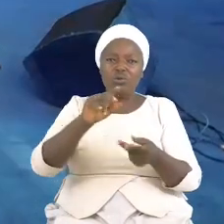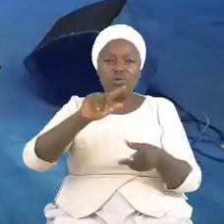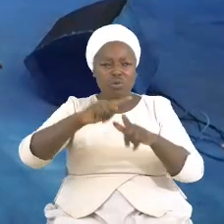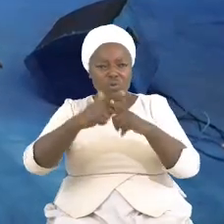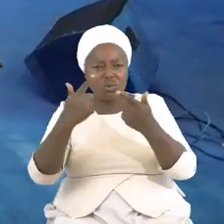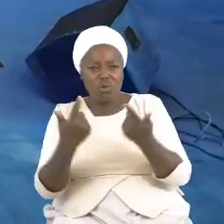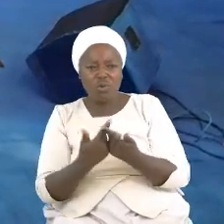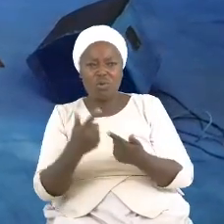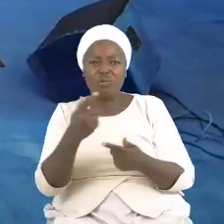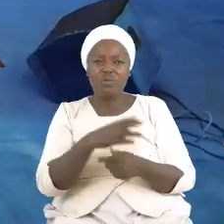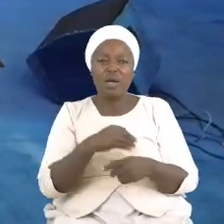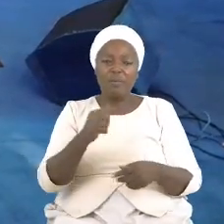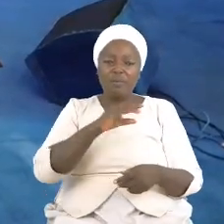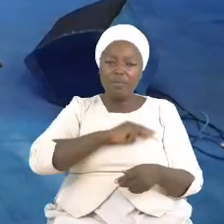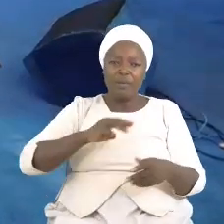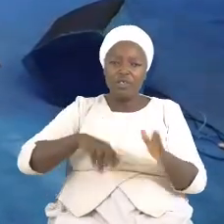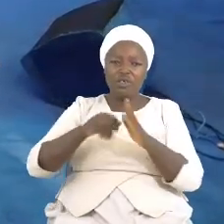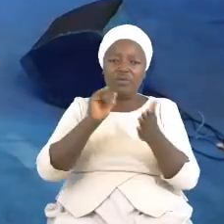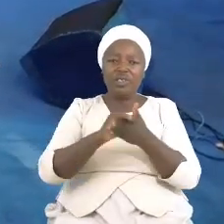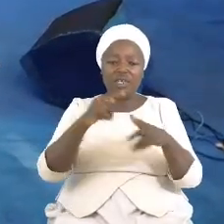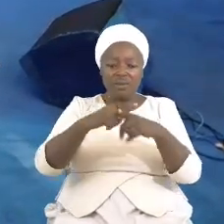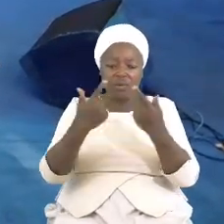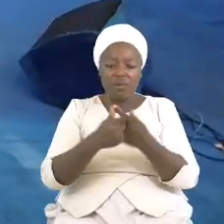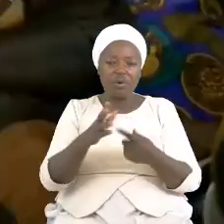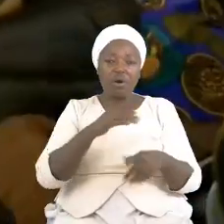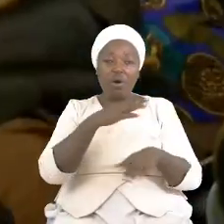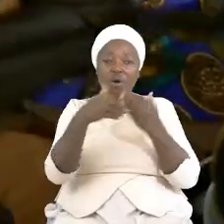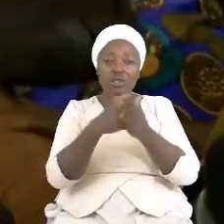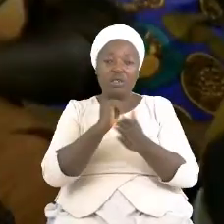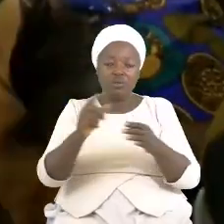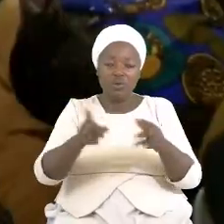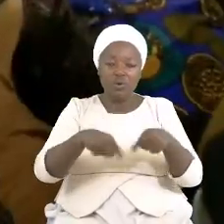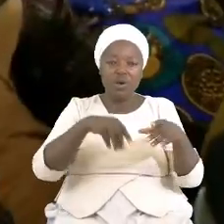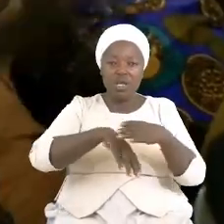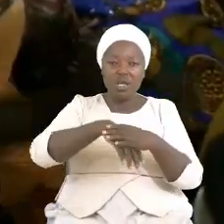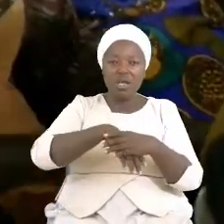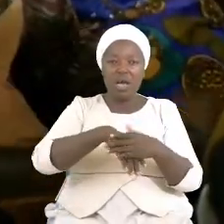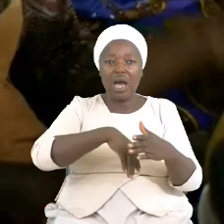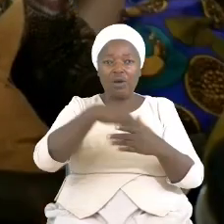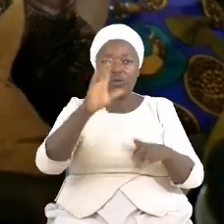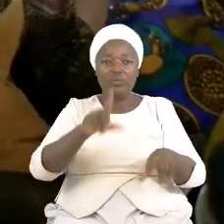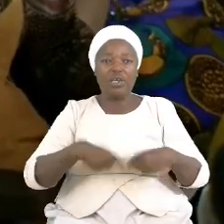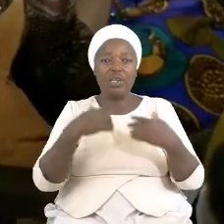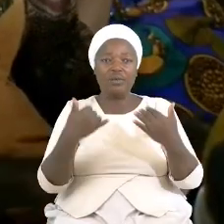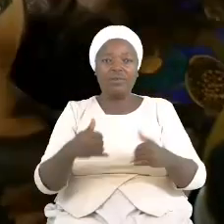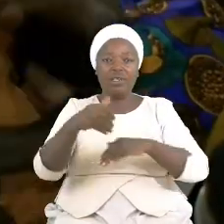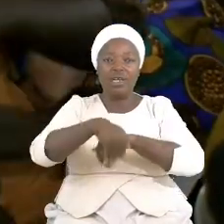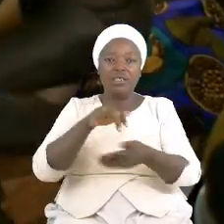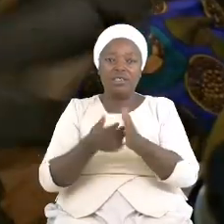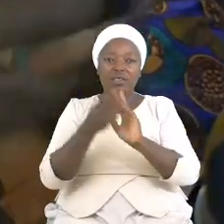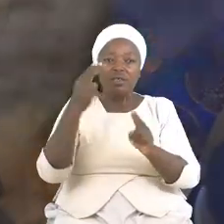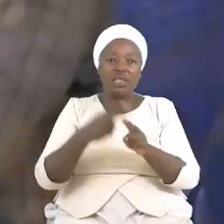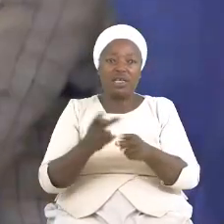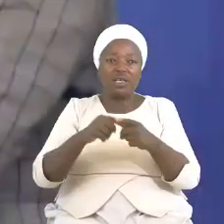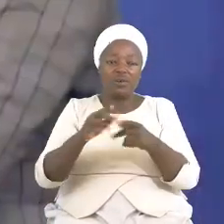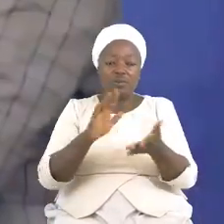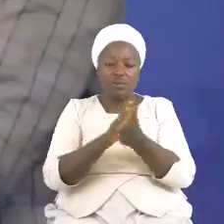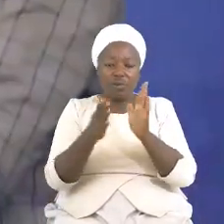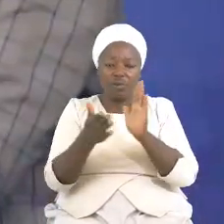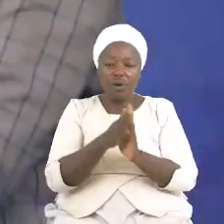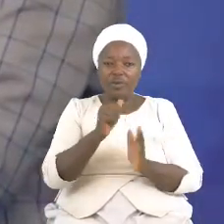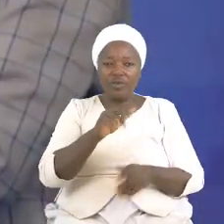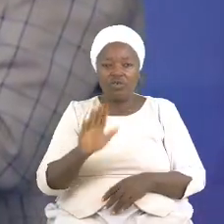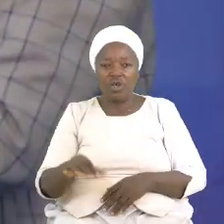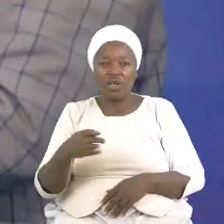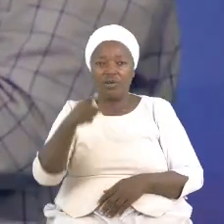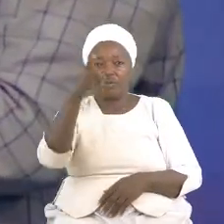of the gang, all that will vanish away tonight in Jesus' name. You become a child of God, a son of